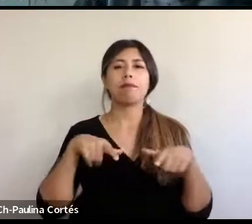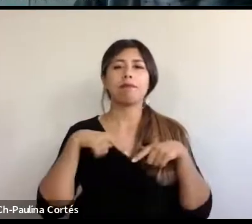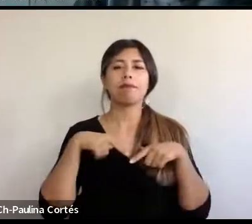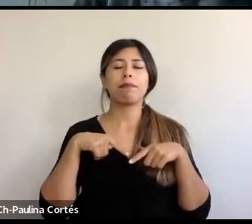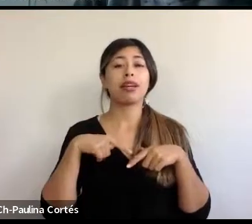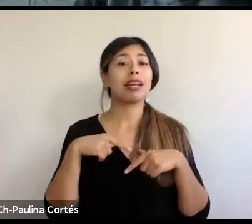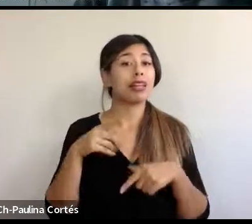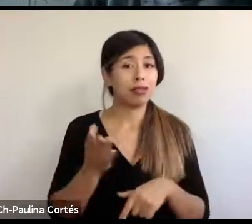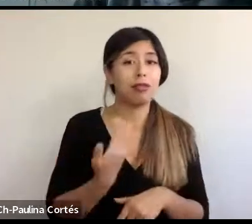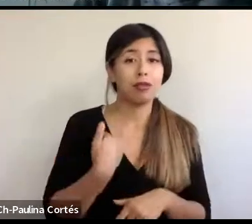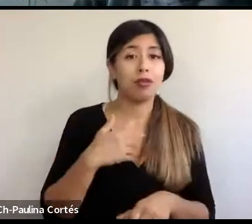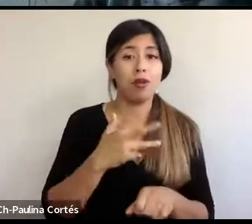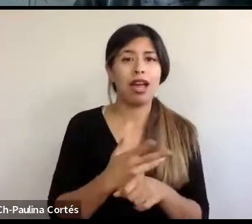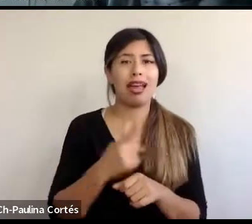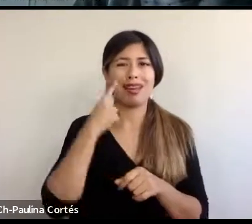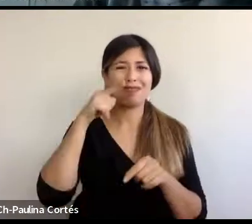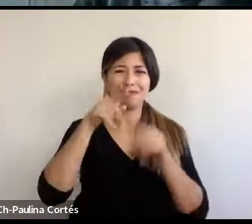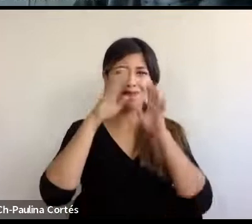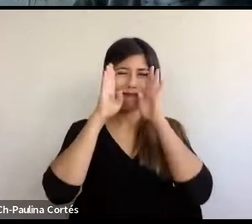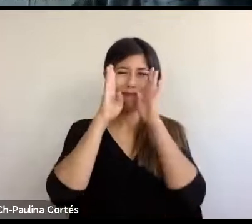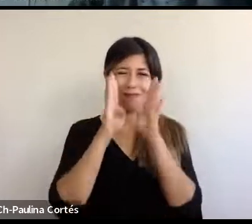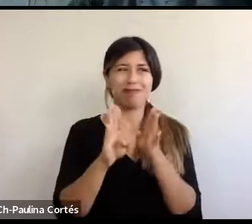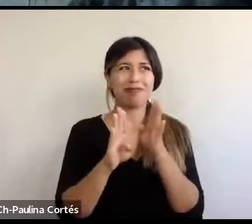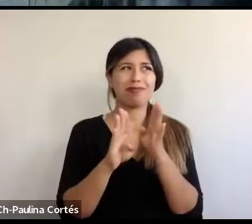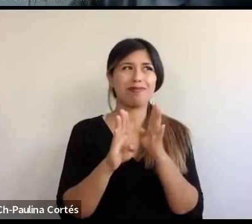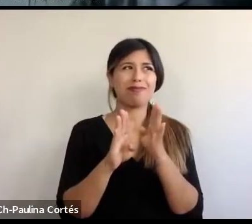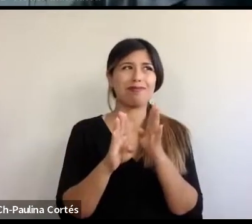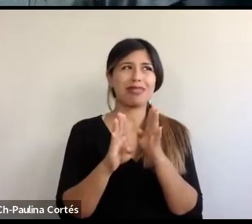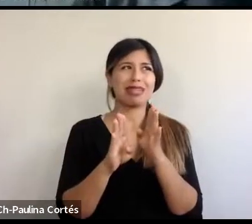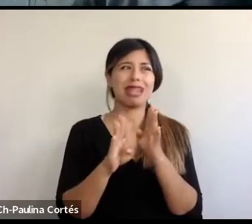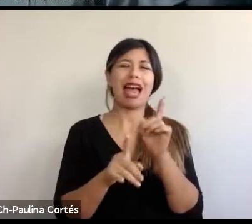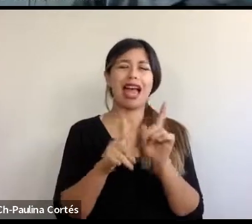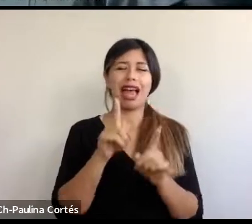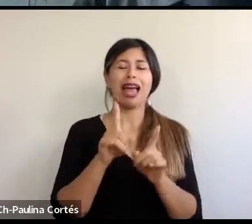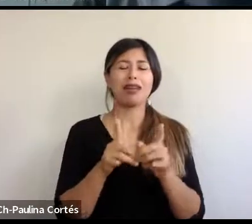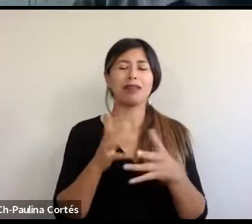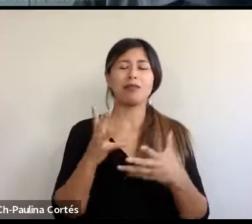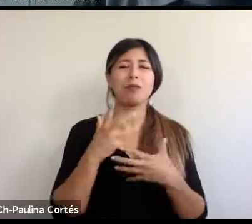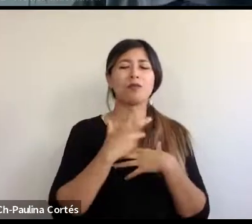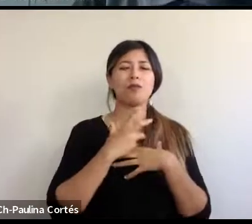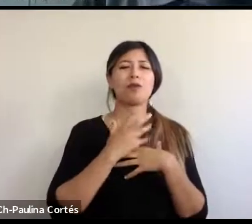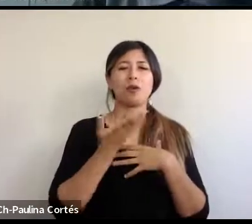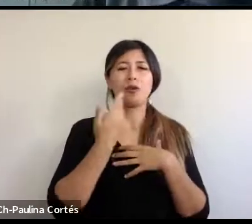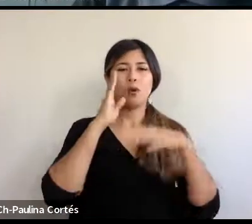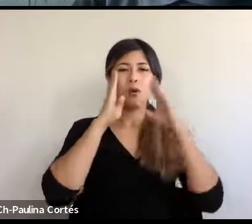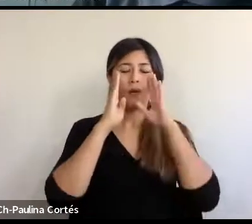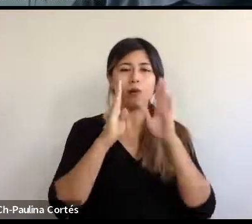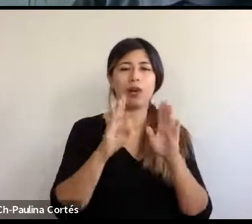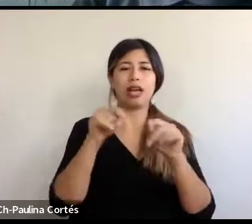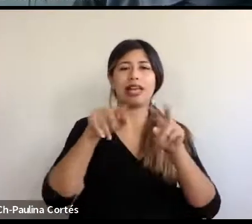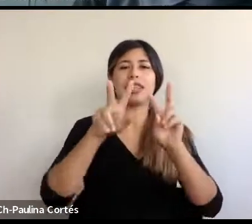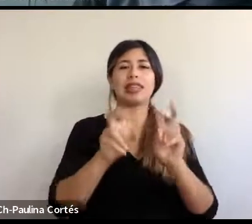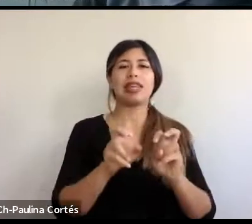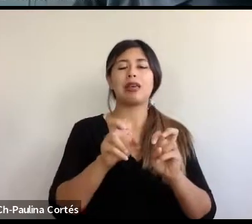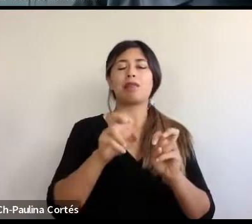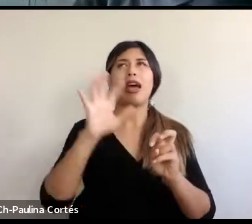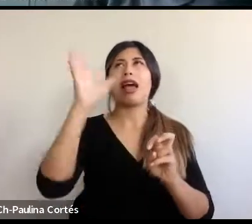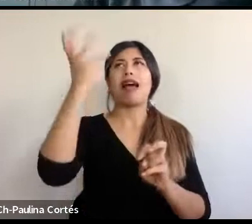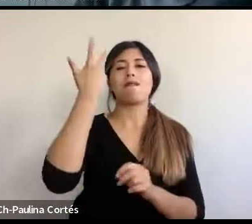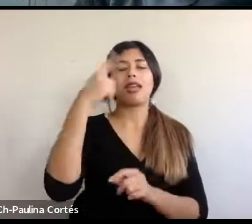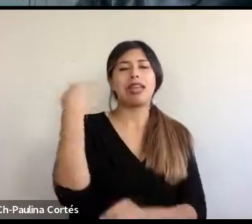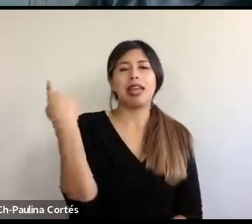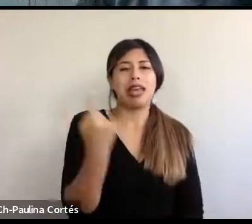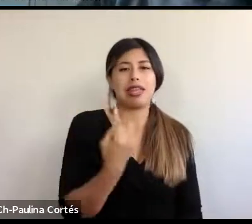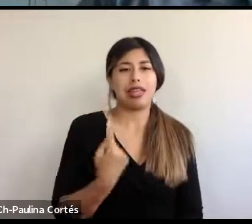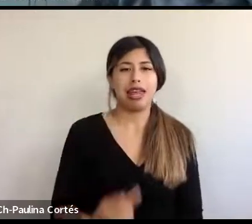thematic section. So one is called Unearthed, which is focused on environmental issues in general. Let's say one section